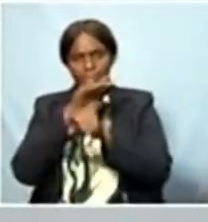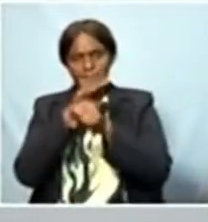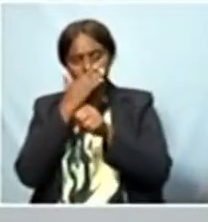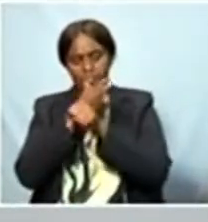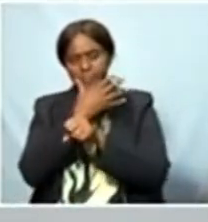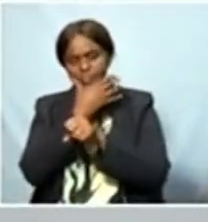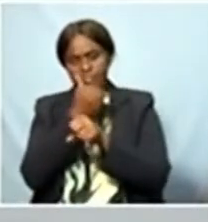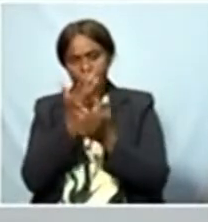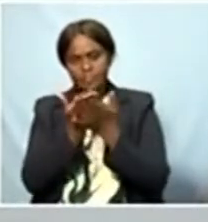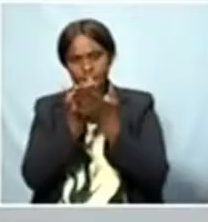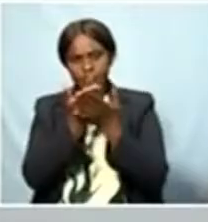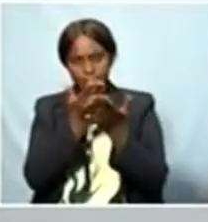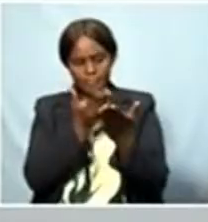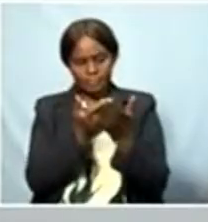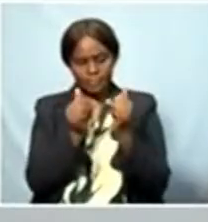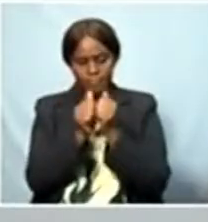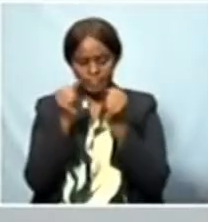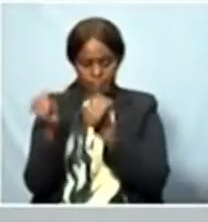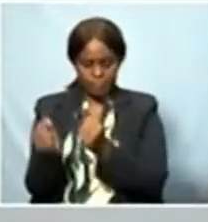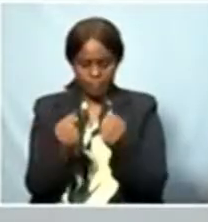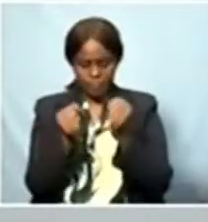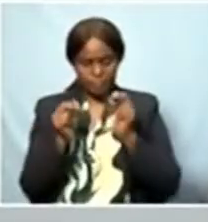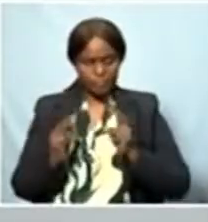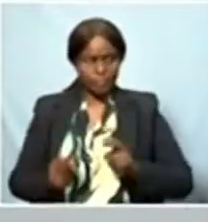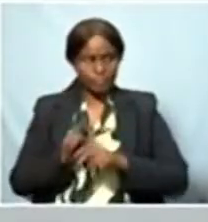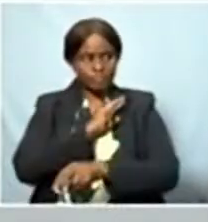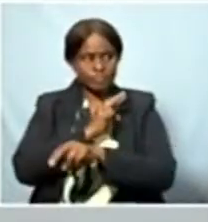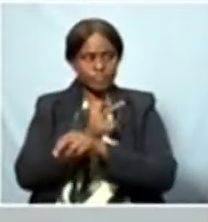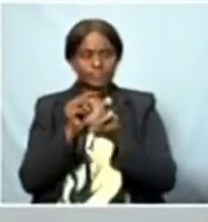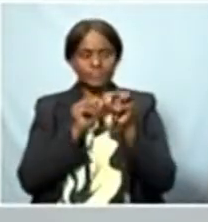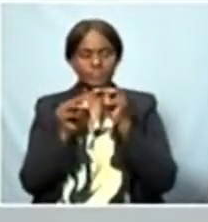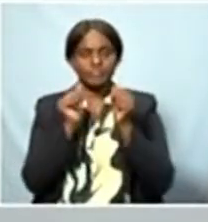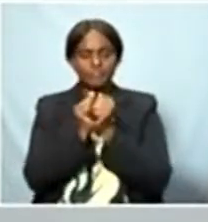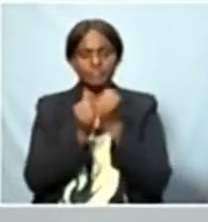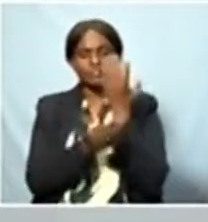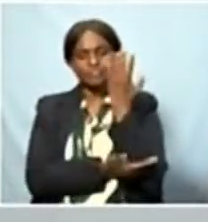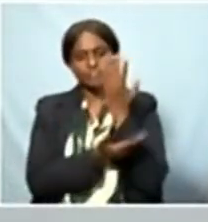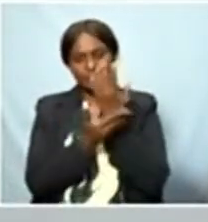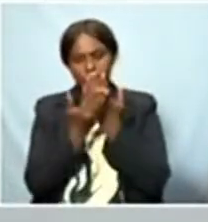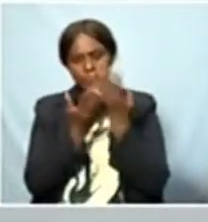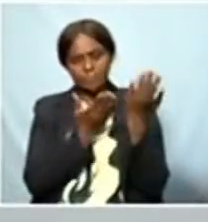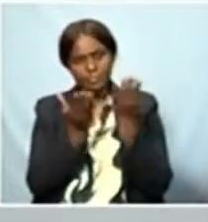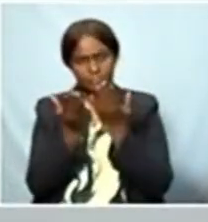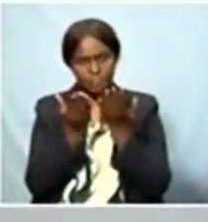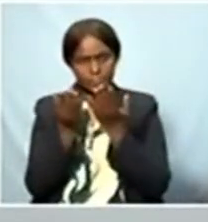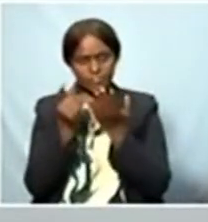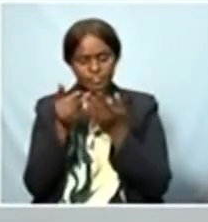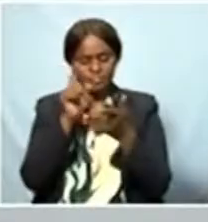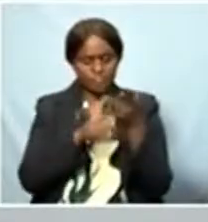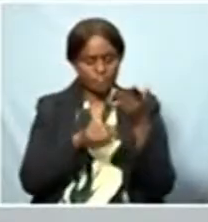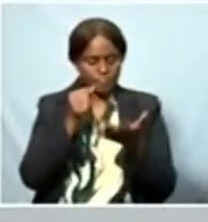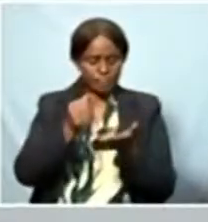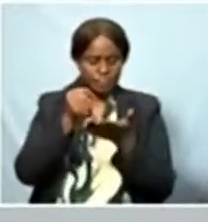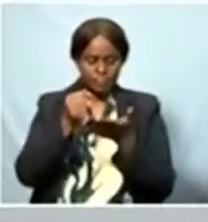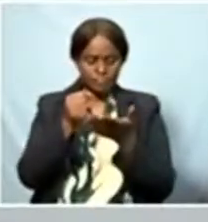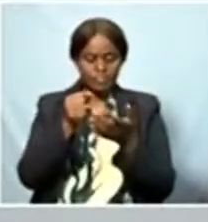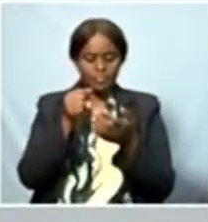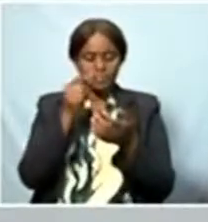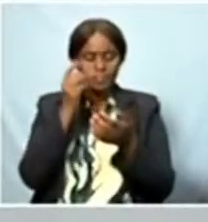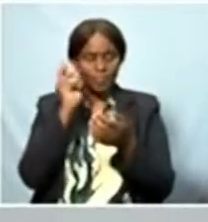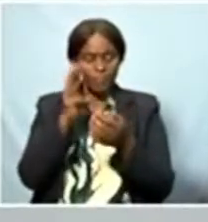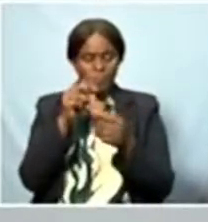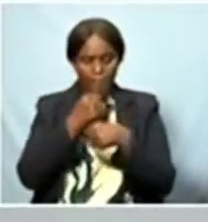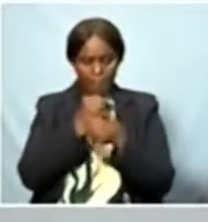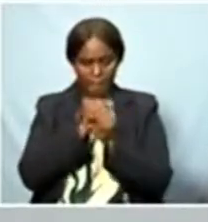Commission submits that with a strengthened human resource management system and enhanced service delivery, the estimated budget allocation may